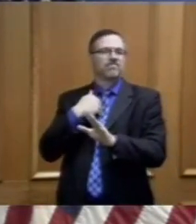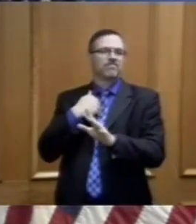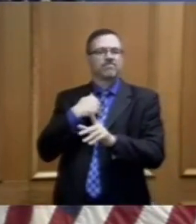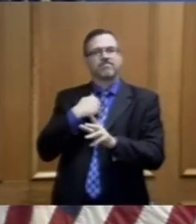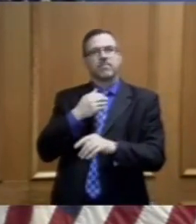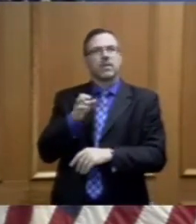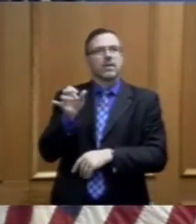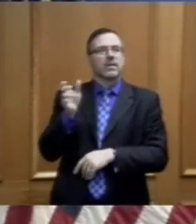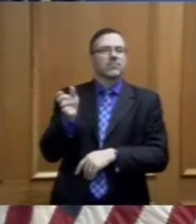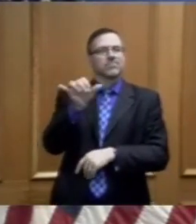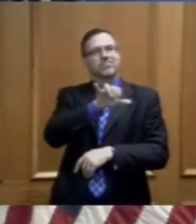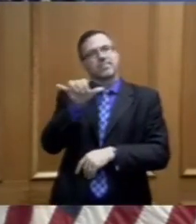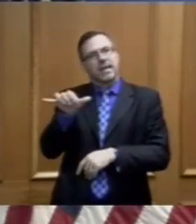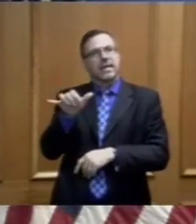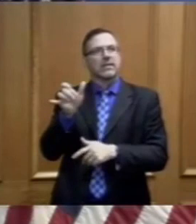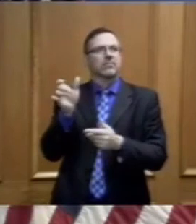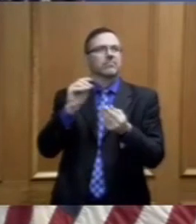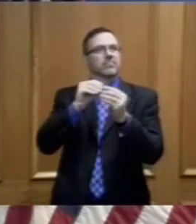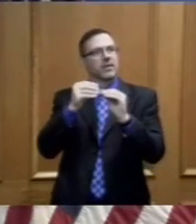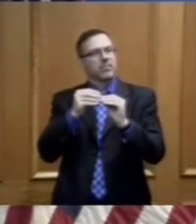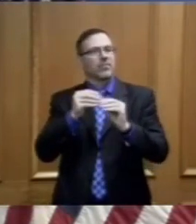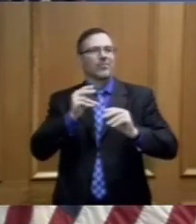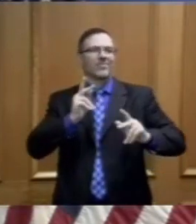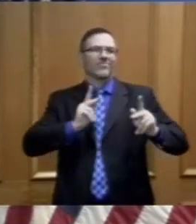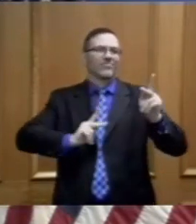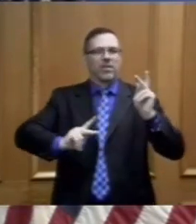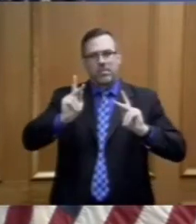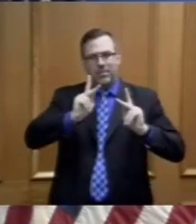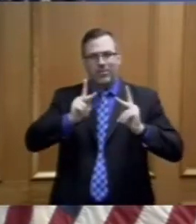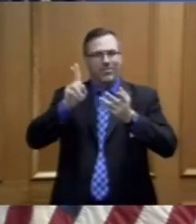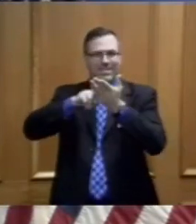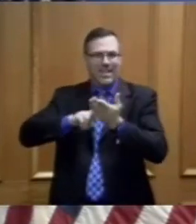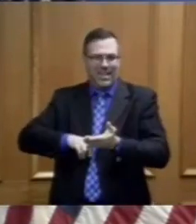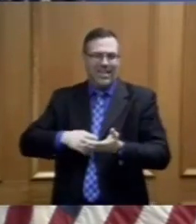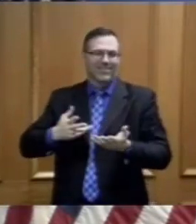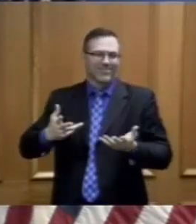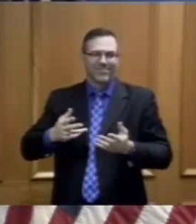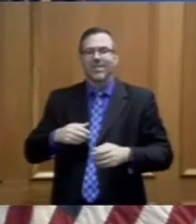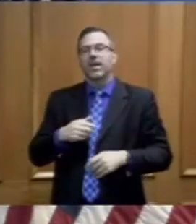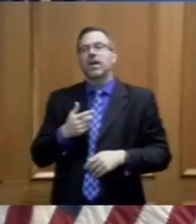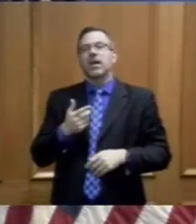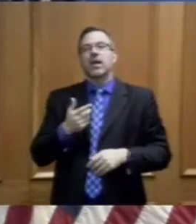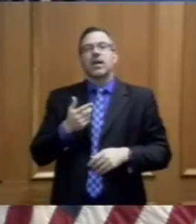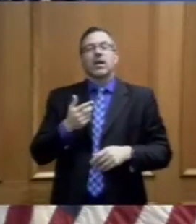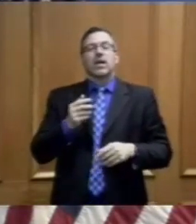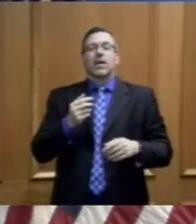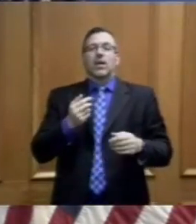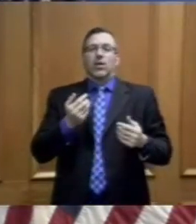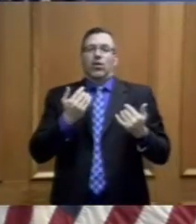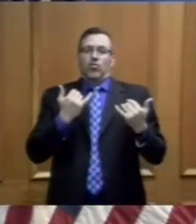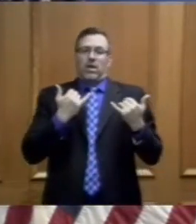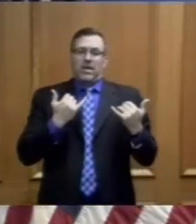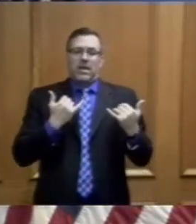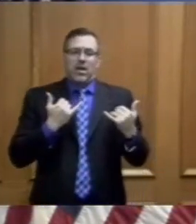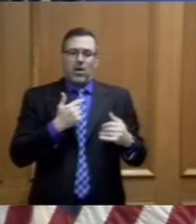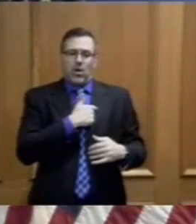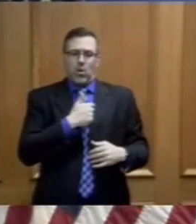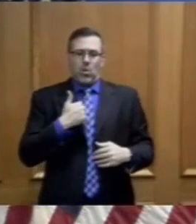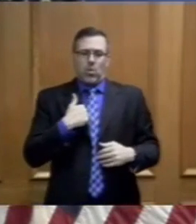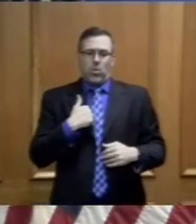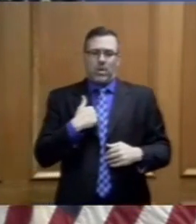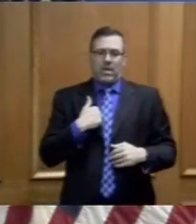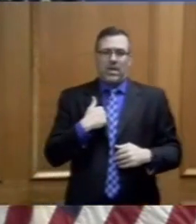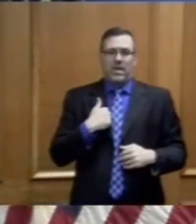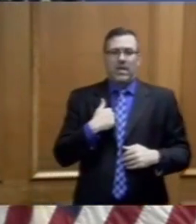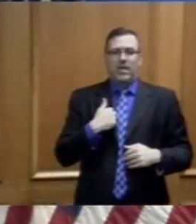amount of enrollment as it would have. No one is focused as much on what's going to happen